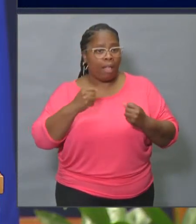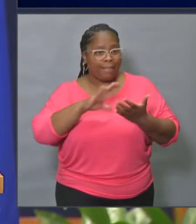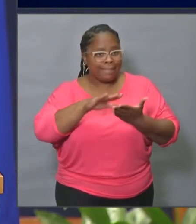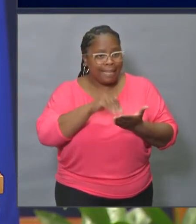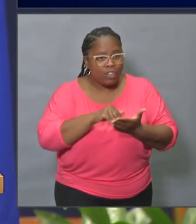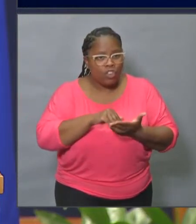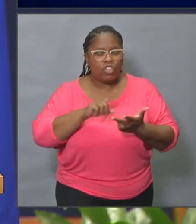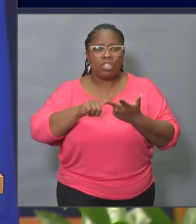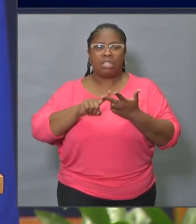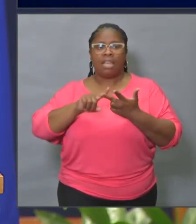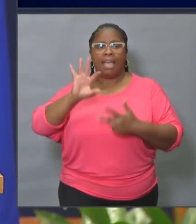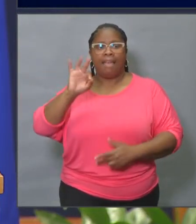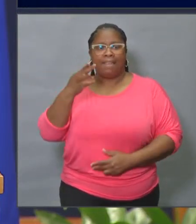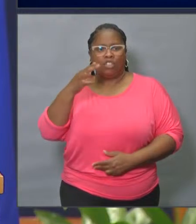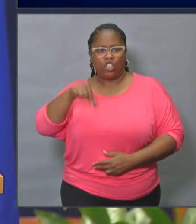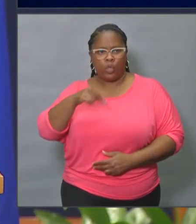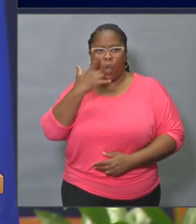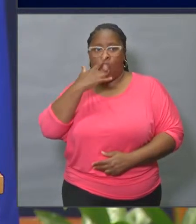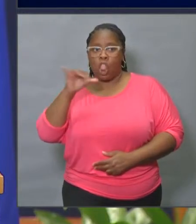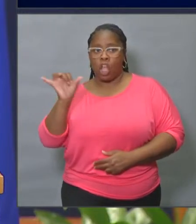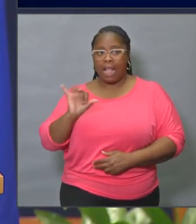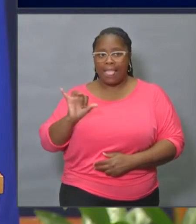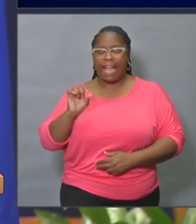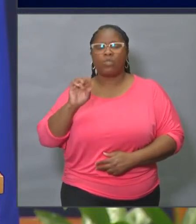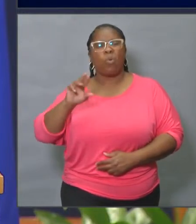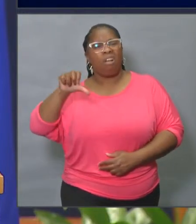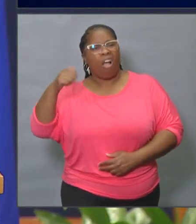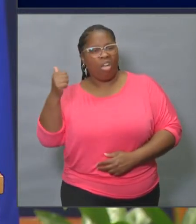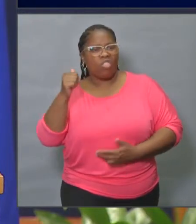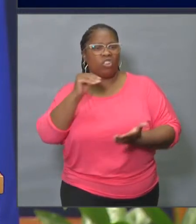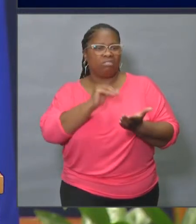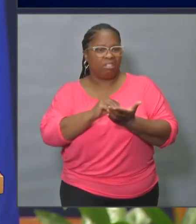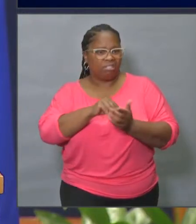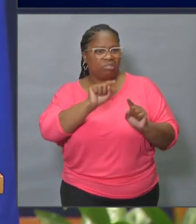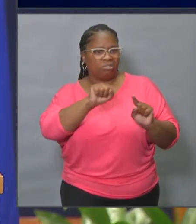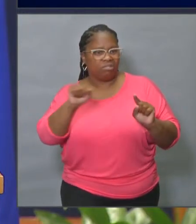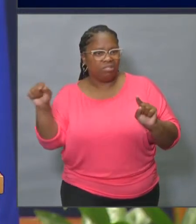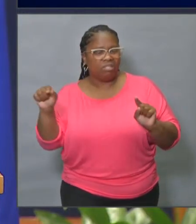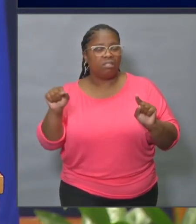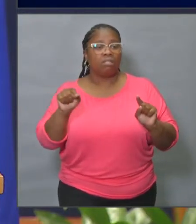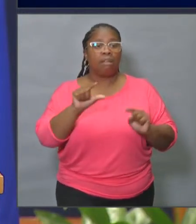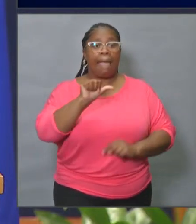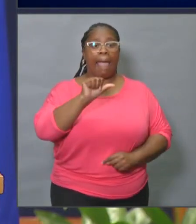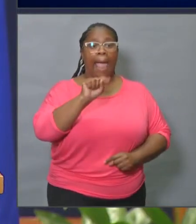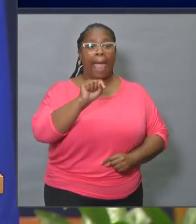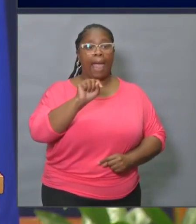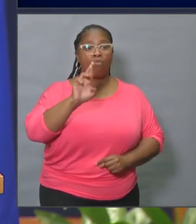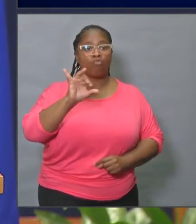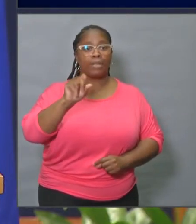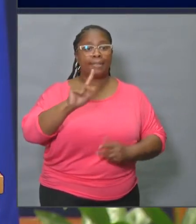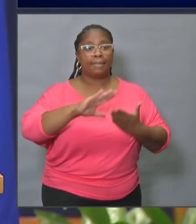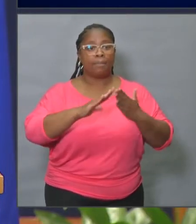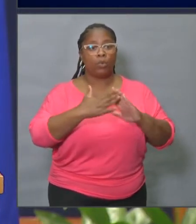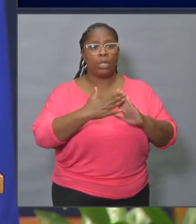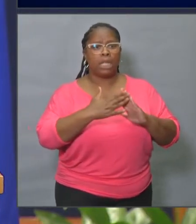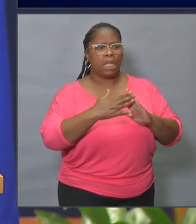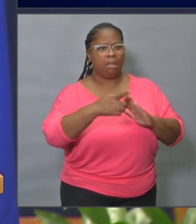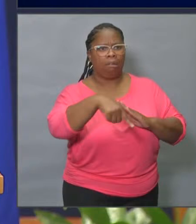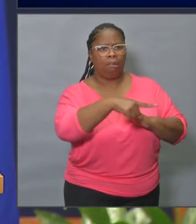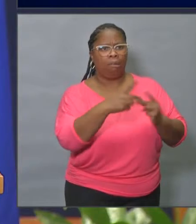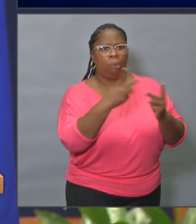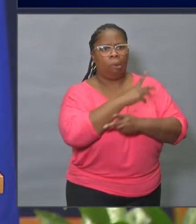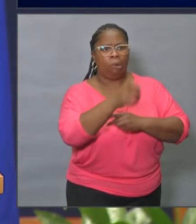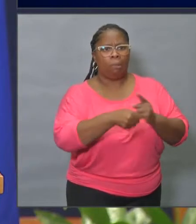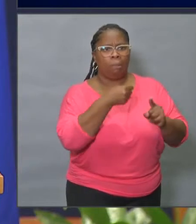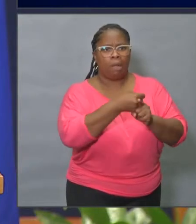lookalikes, or other clinics and providers. People in at-risk communities can come to any testing site in the county, or they can go